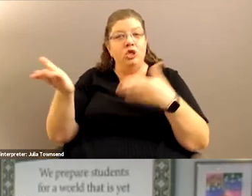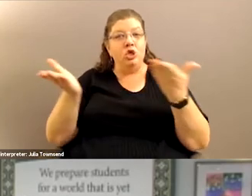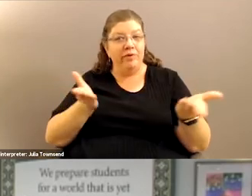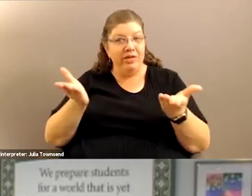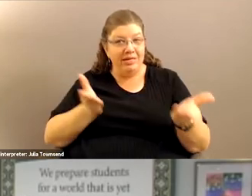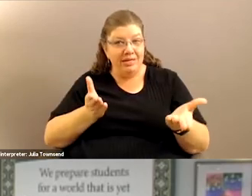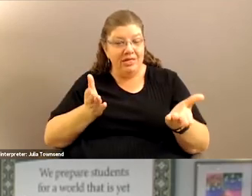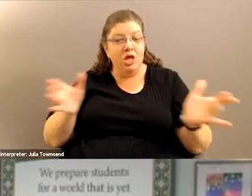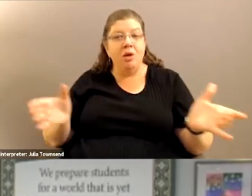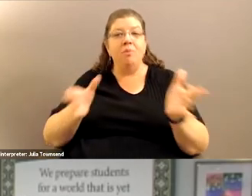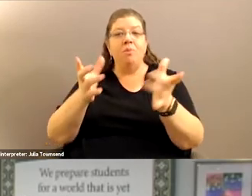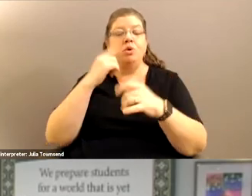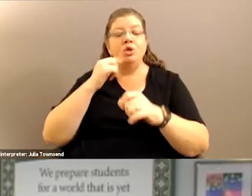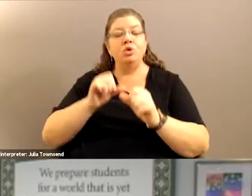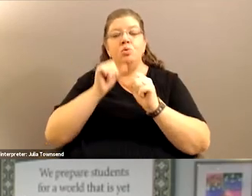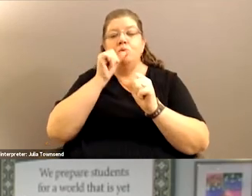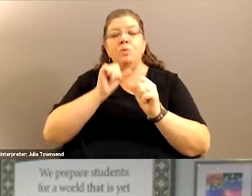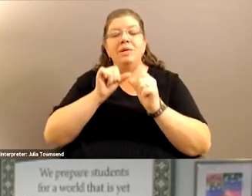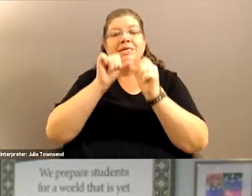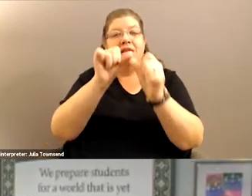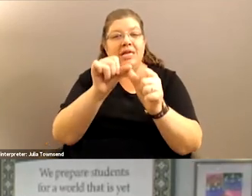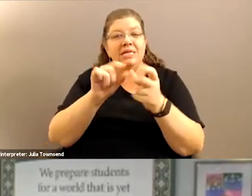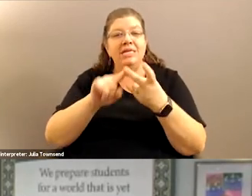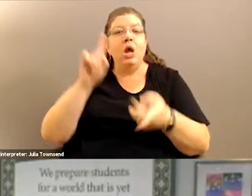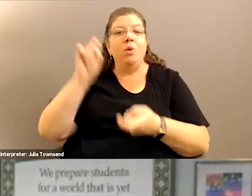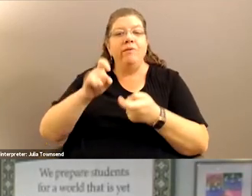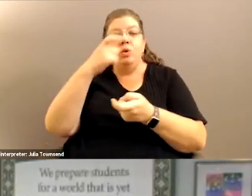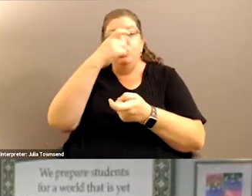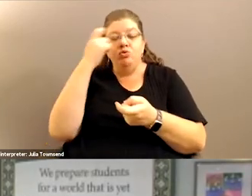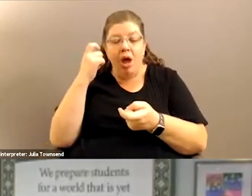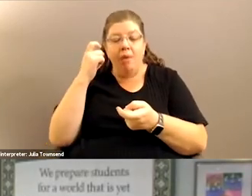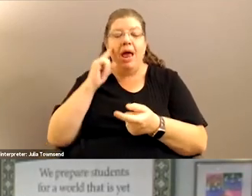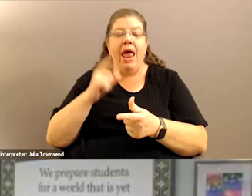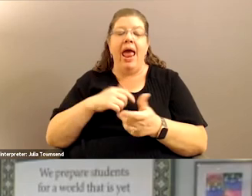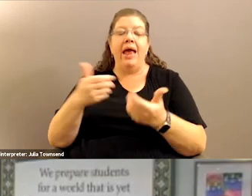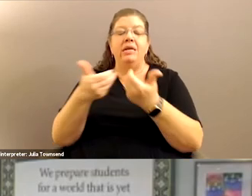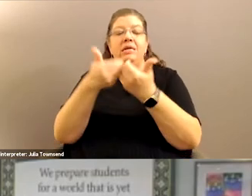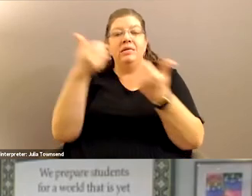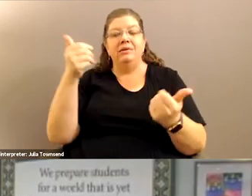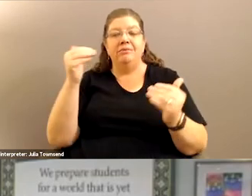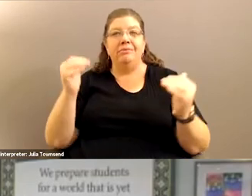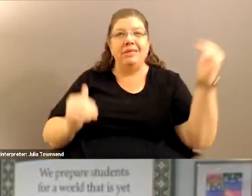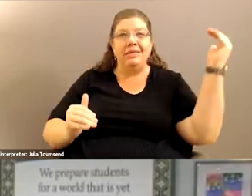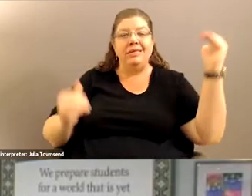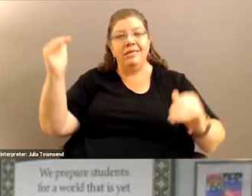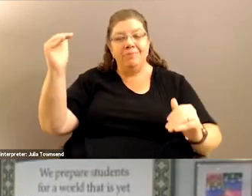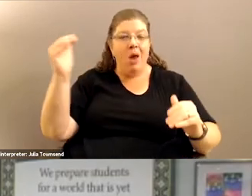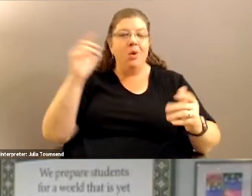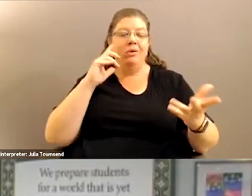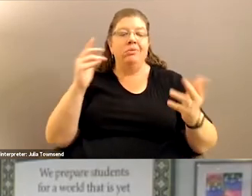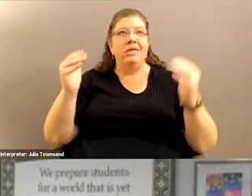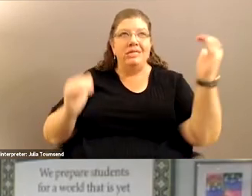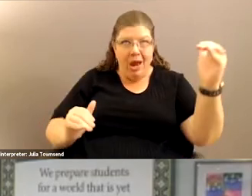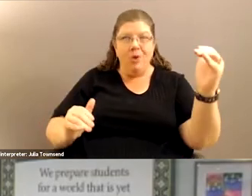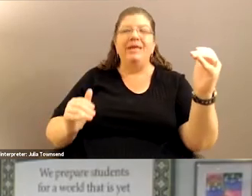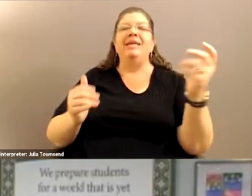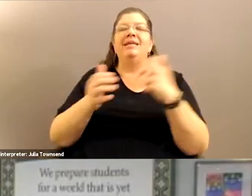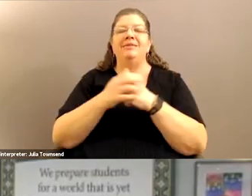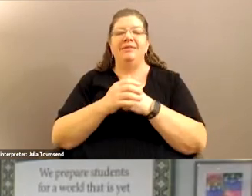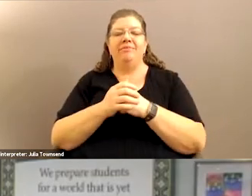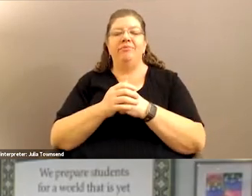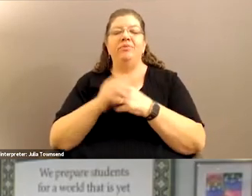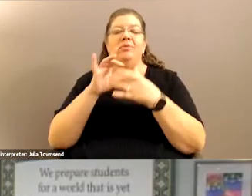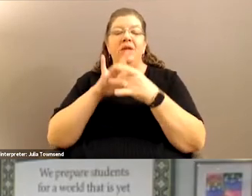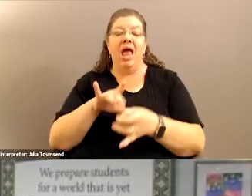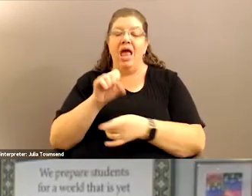that promote resiliency and reduce trauma and disparities with these areas of expertise i look at the issue of the